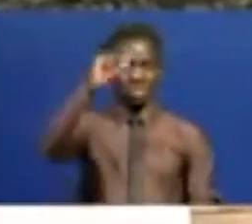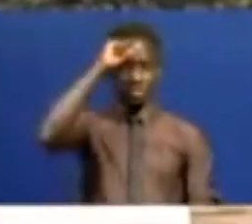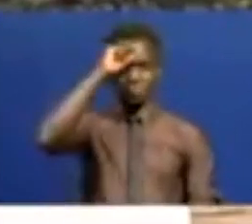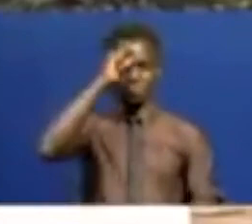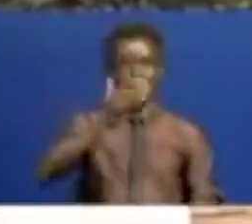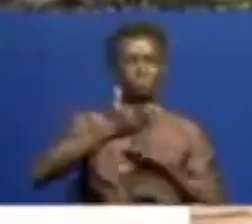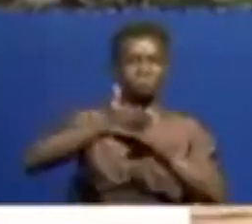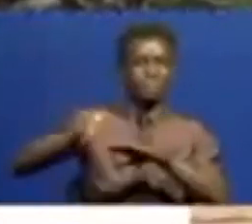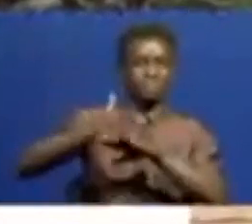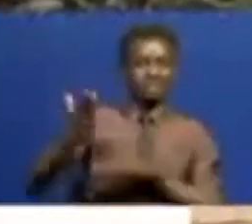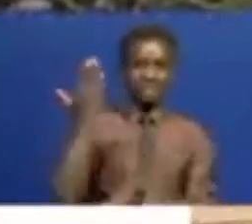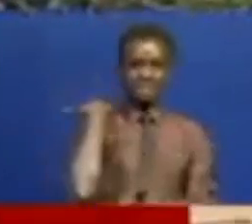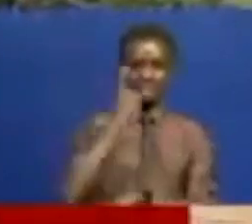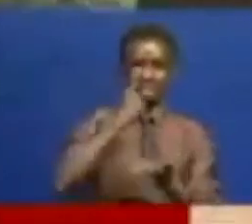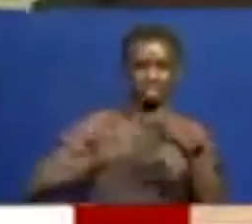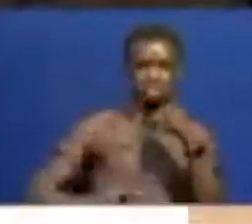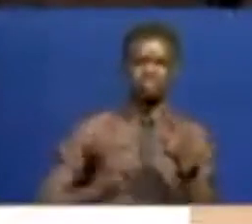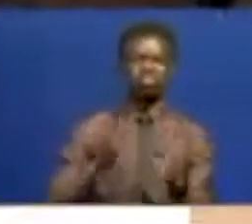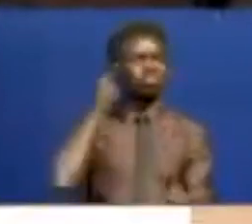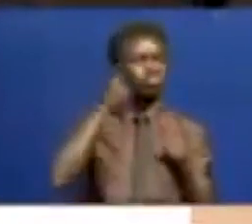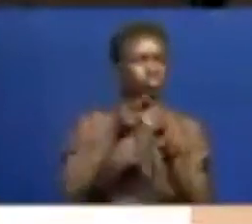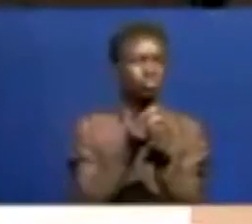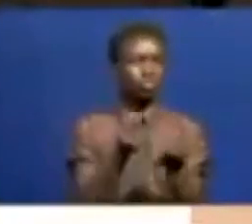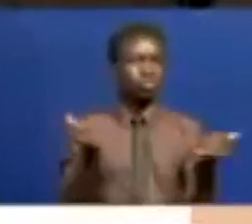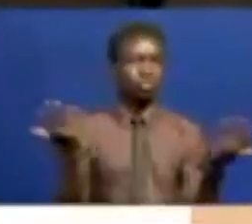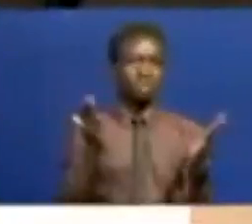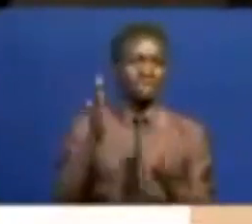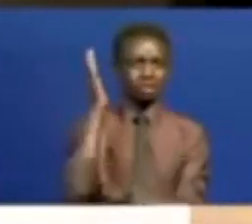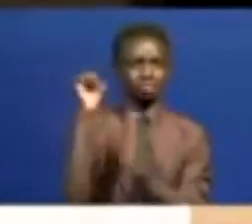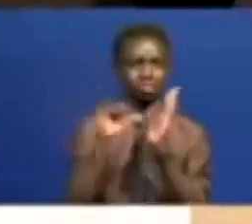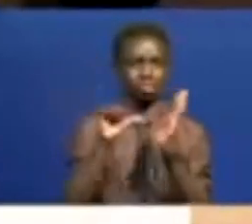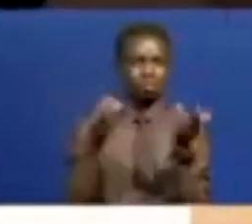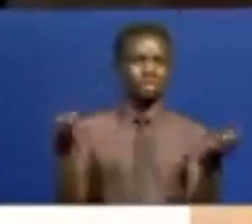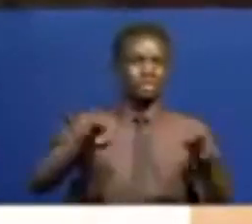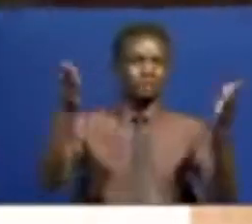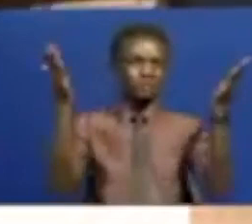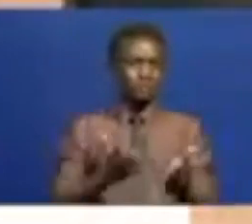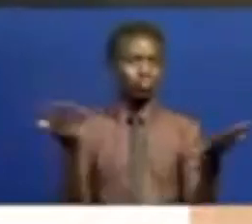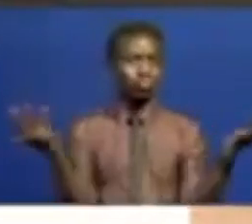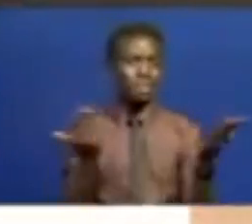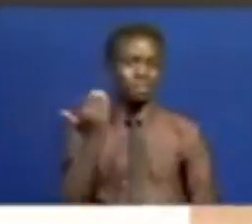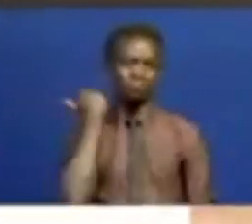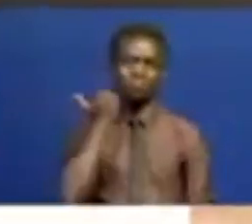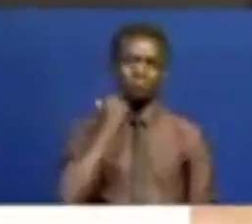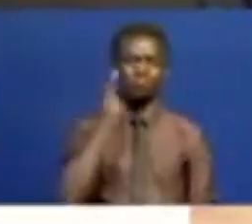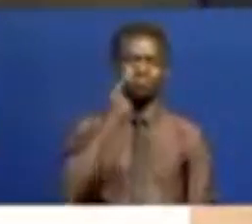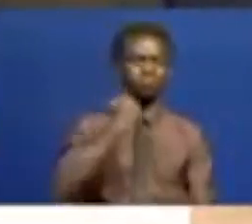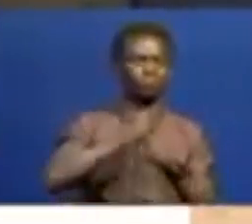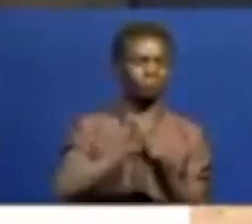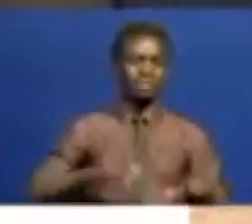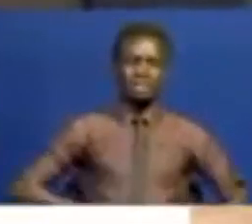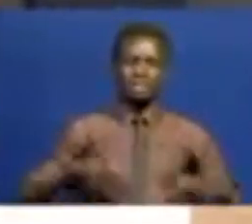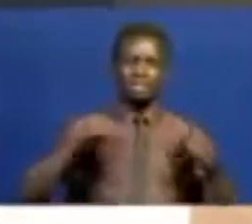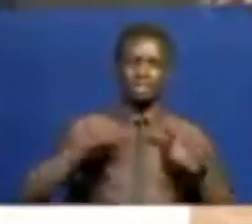better part of last year dealing with runaway insecurity in part of the Rift Valley, where banditry has made life unbearable for residents.